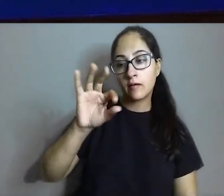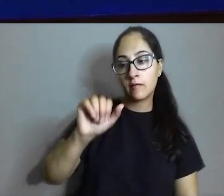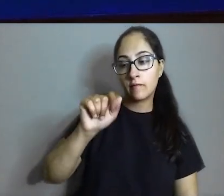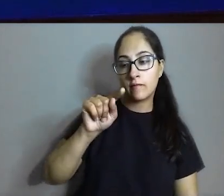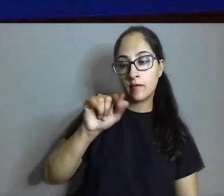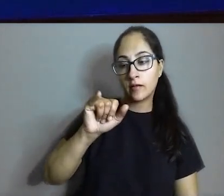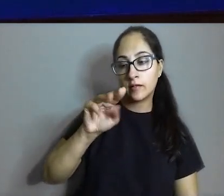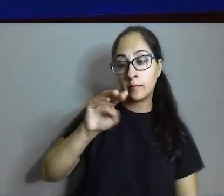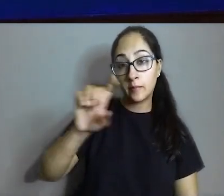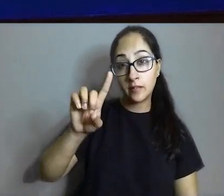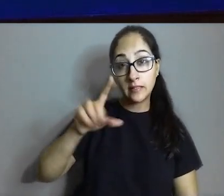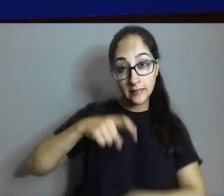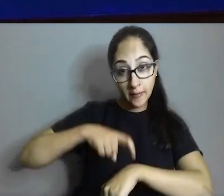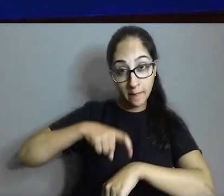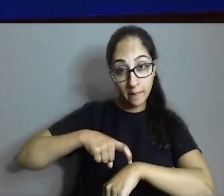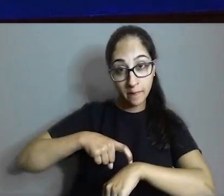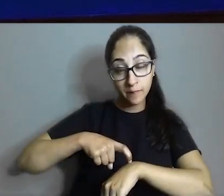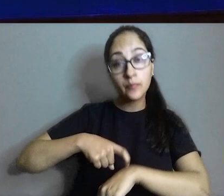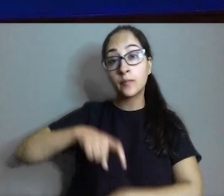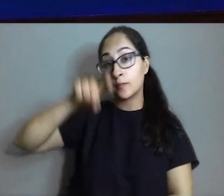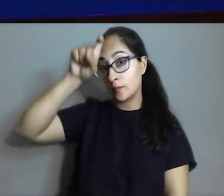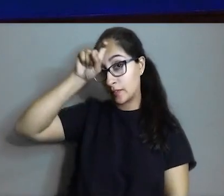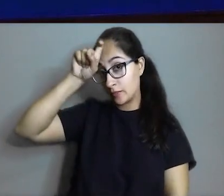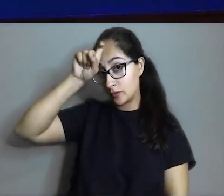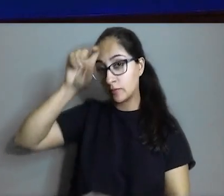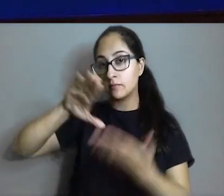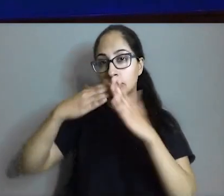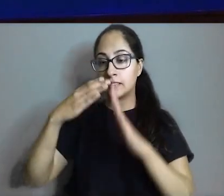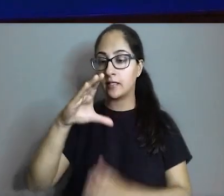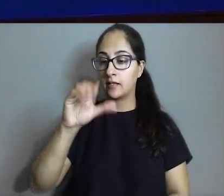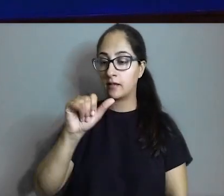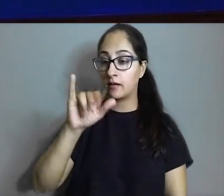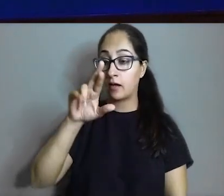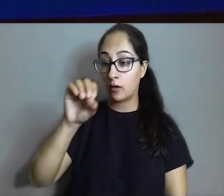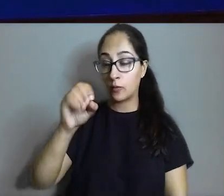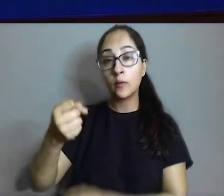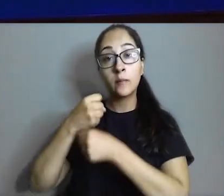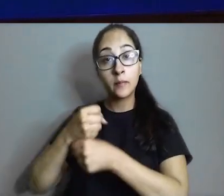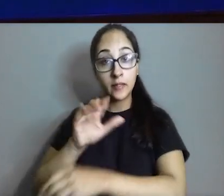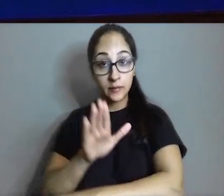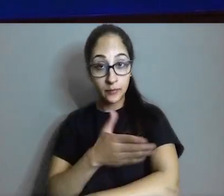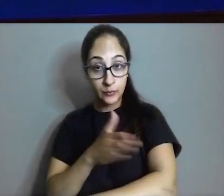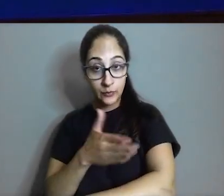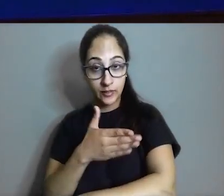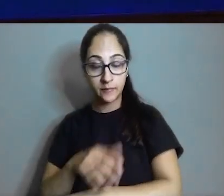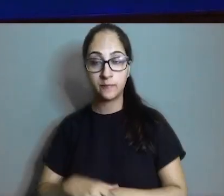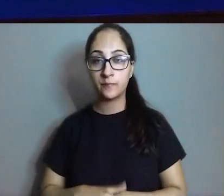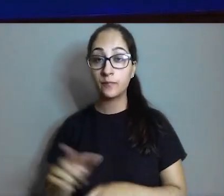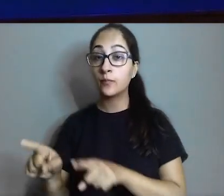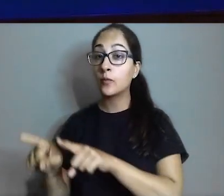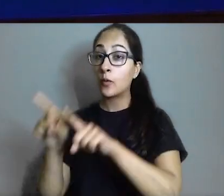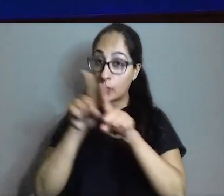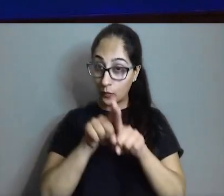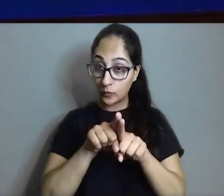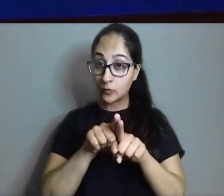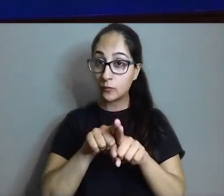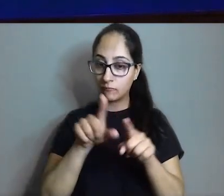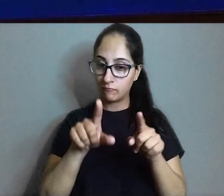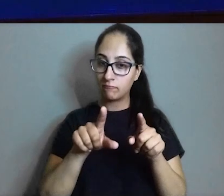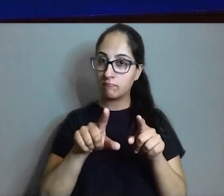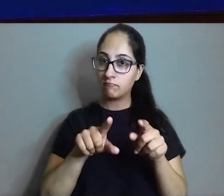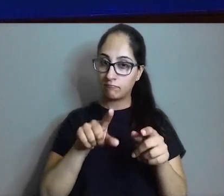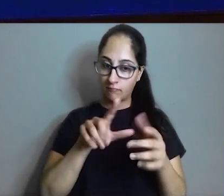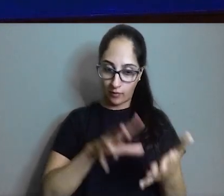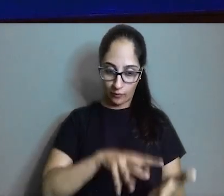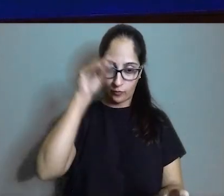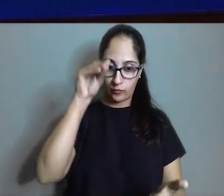of Cairo 1,000 years ago. And I also learned about how the Iberian region, where we are now